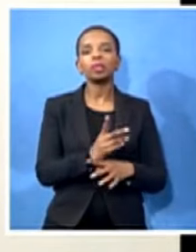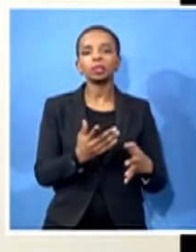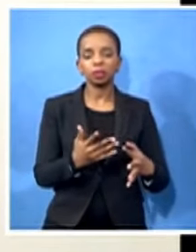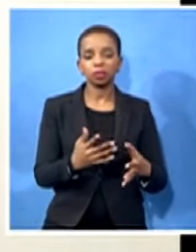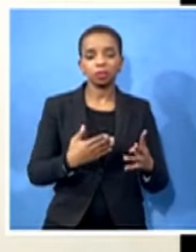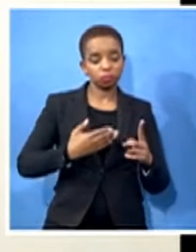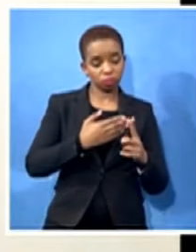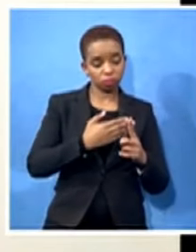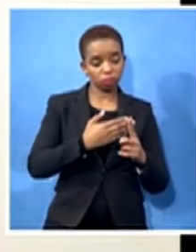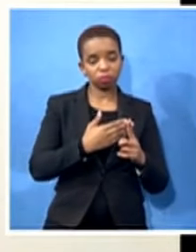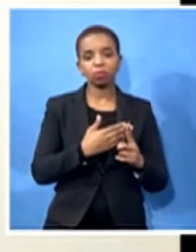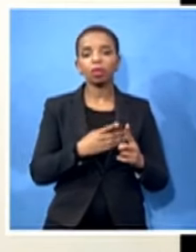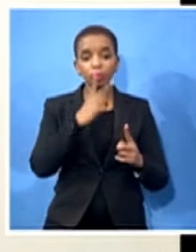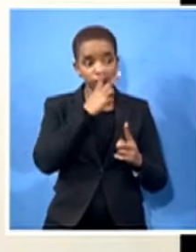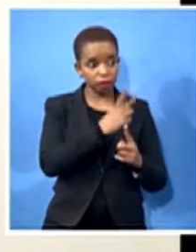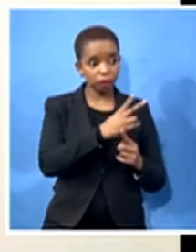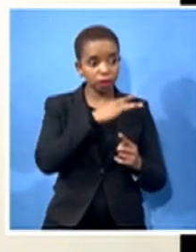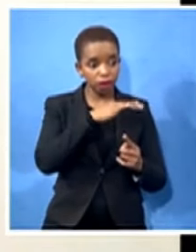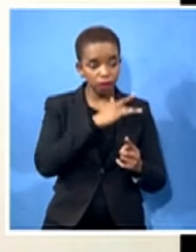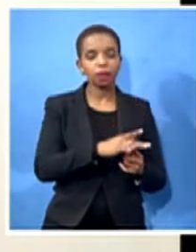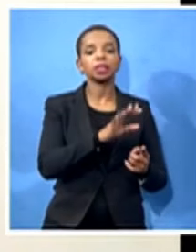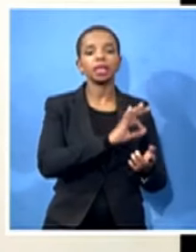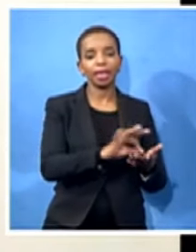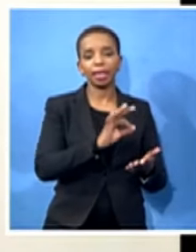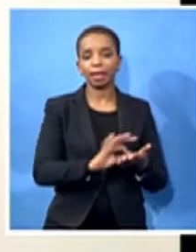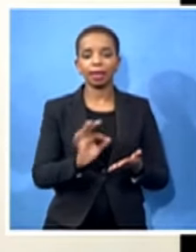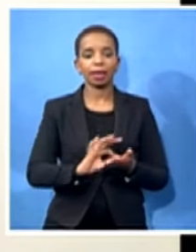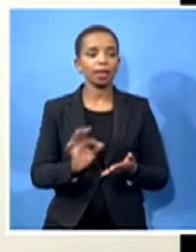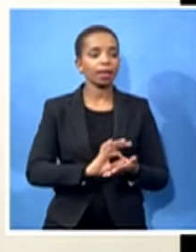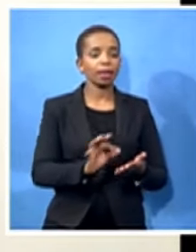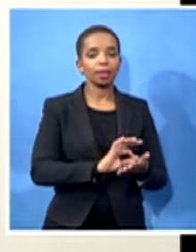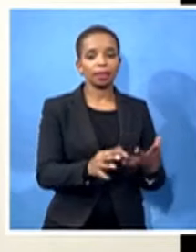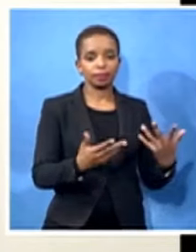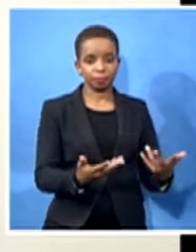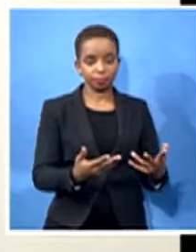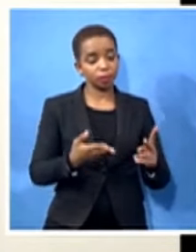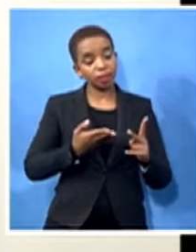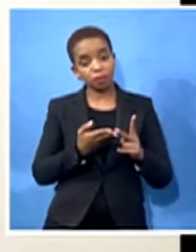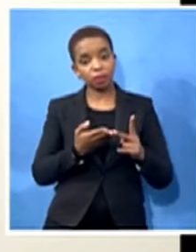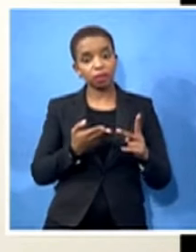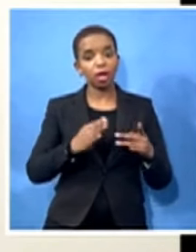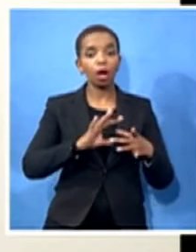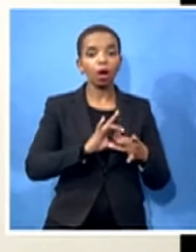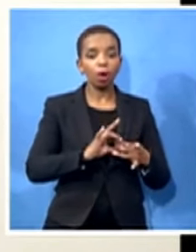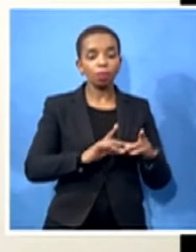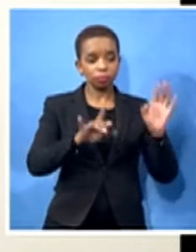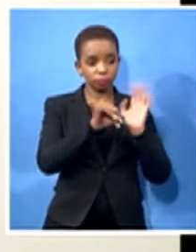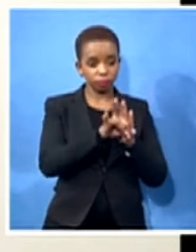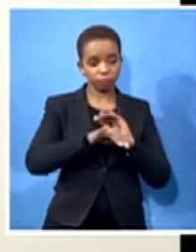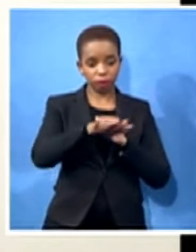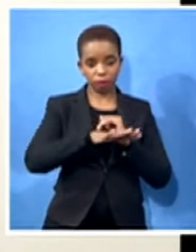targeted home hygiene is identifying the hot surfaces and spaces in your home to ensure that you